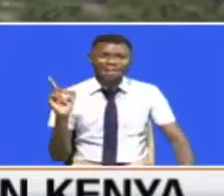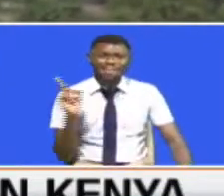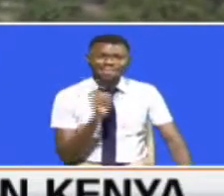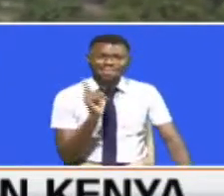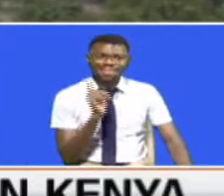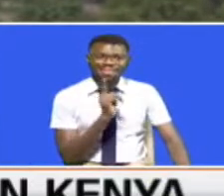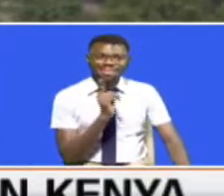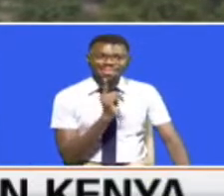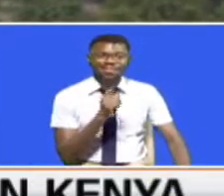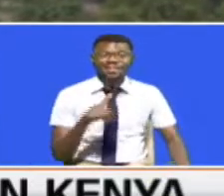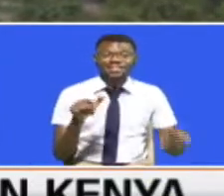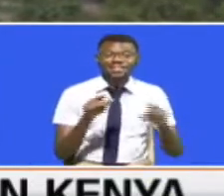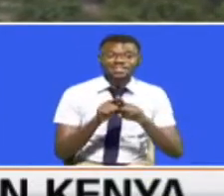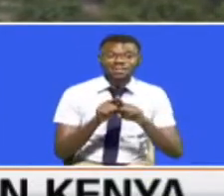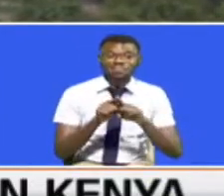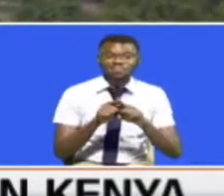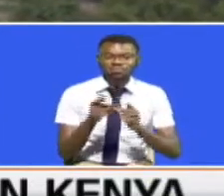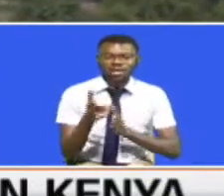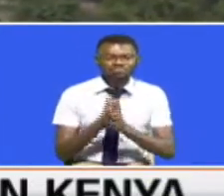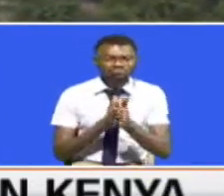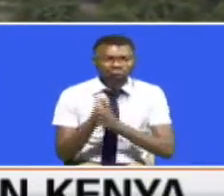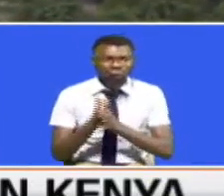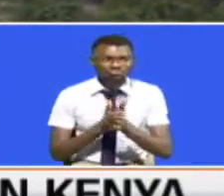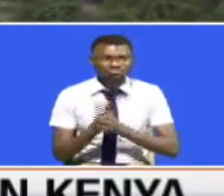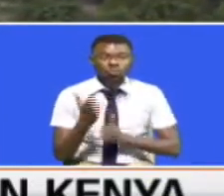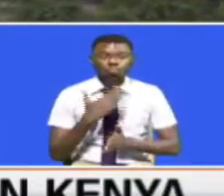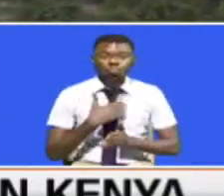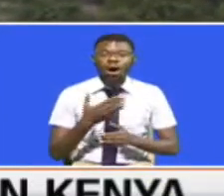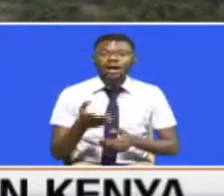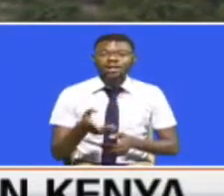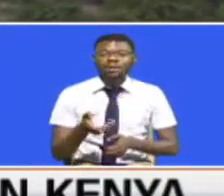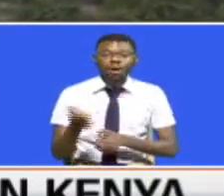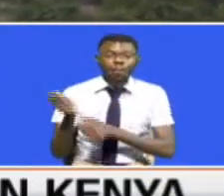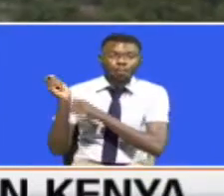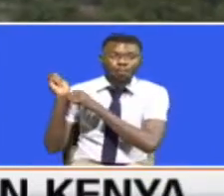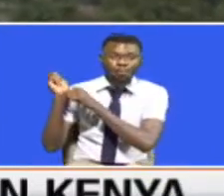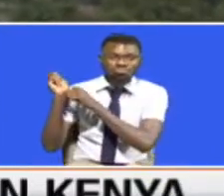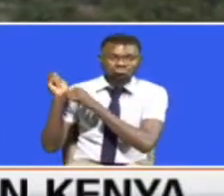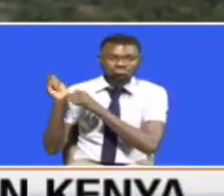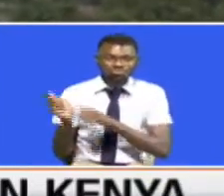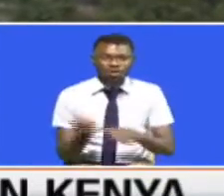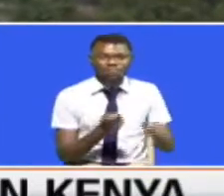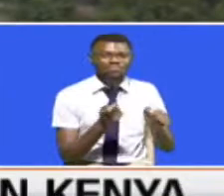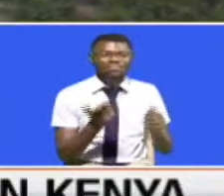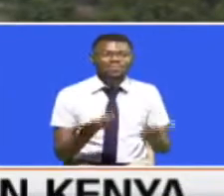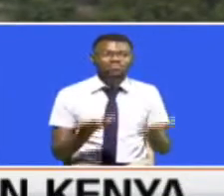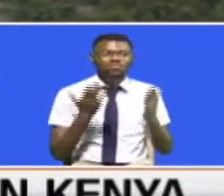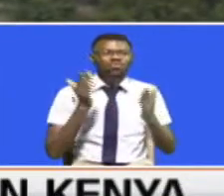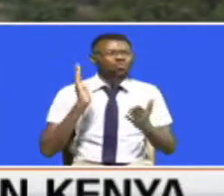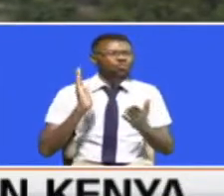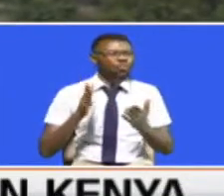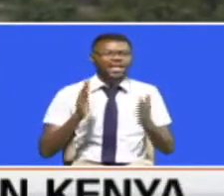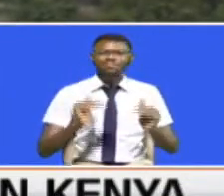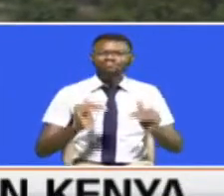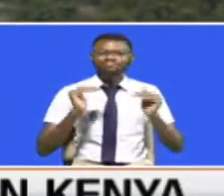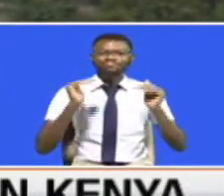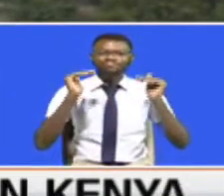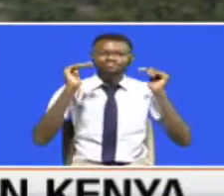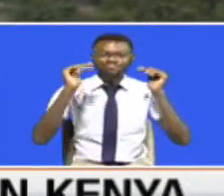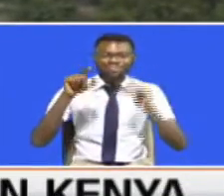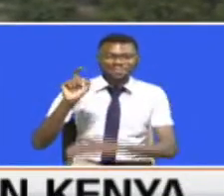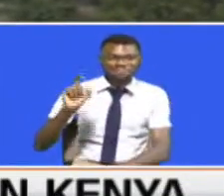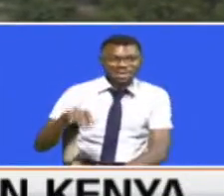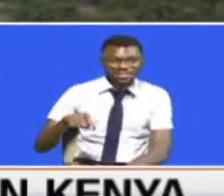enormous want to grow their golf game, are going to be up there. There is no question about that.